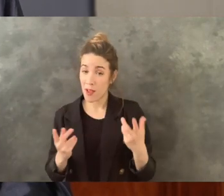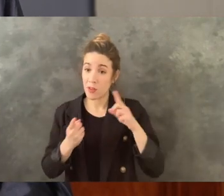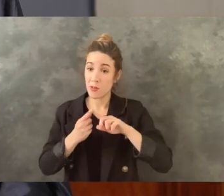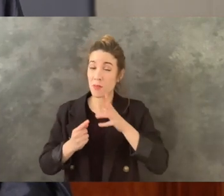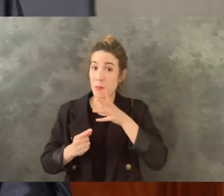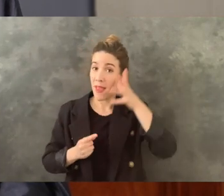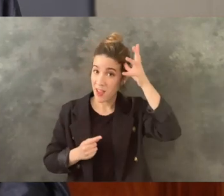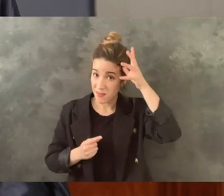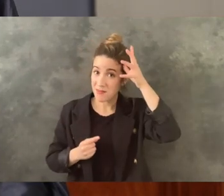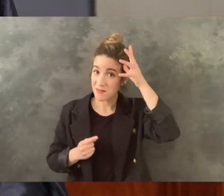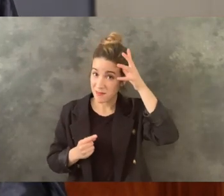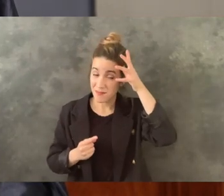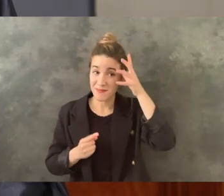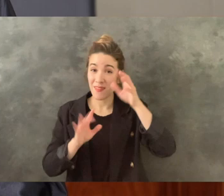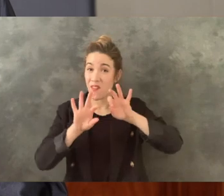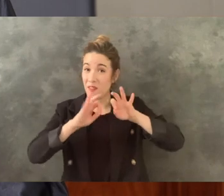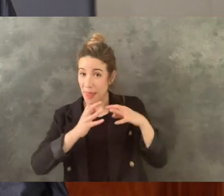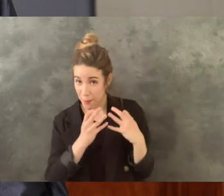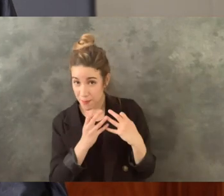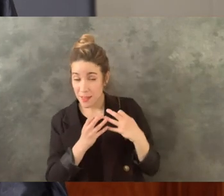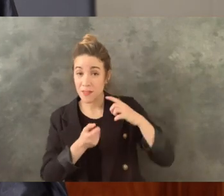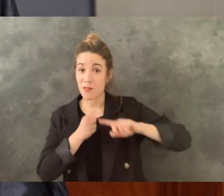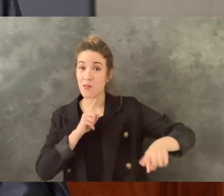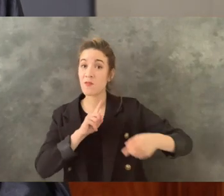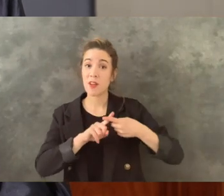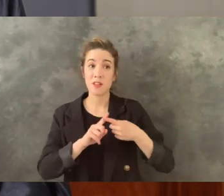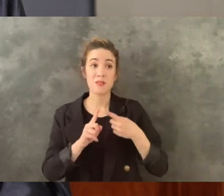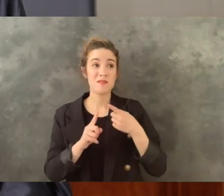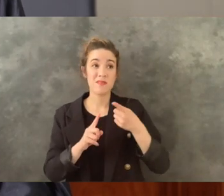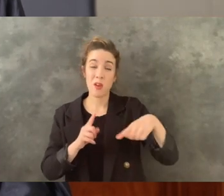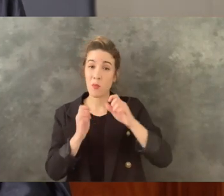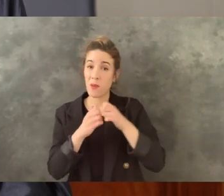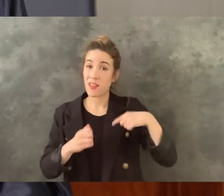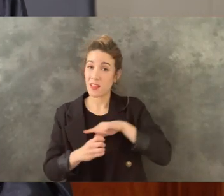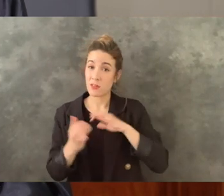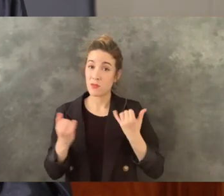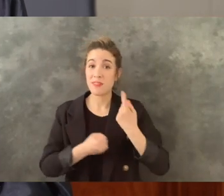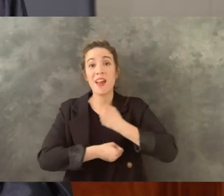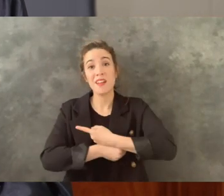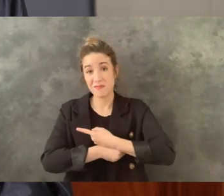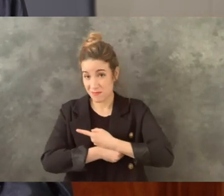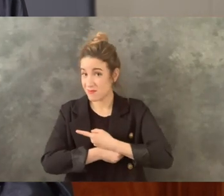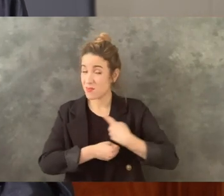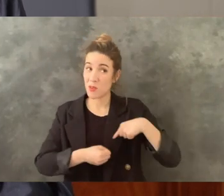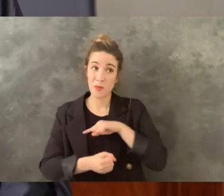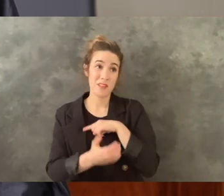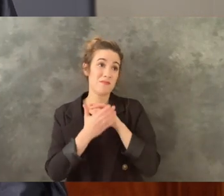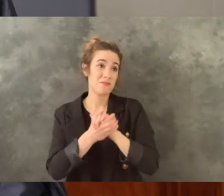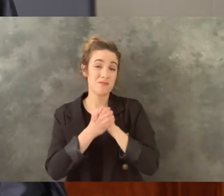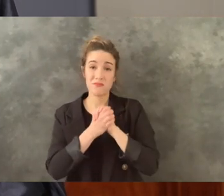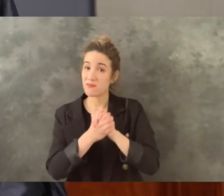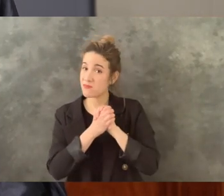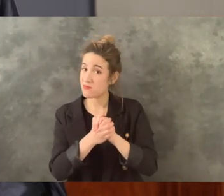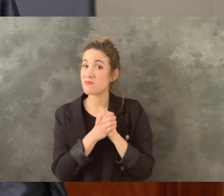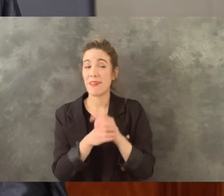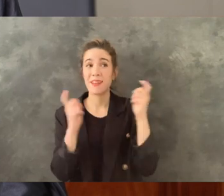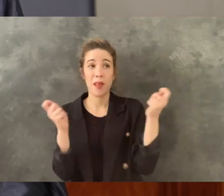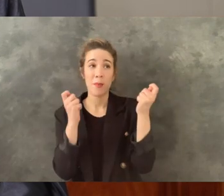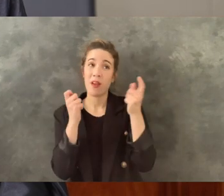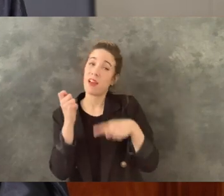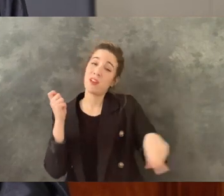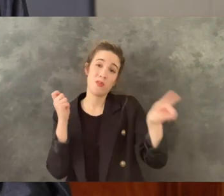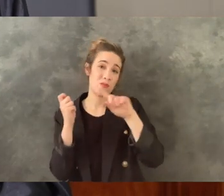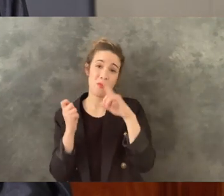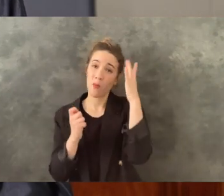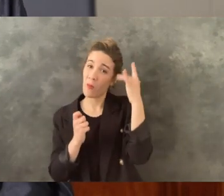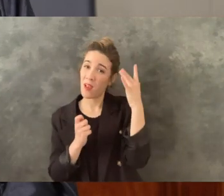importantly, to the parents, extended family, and friends who are with us today. We congratulate and